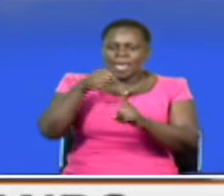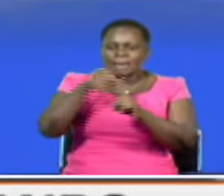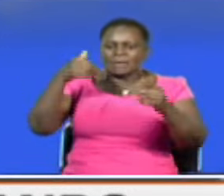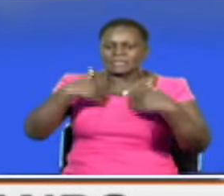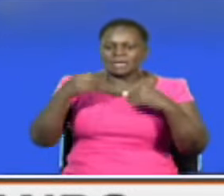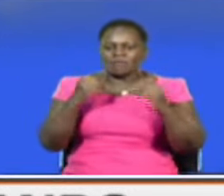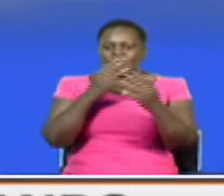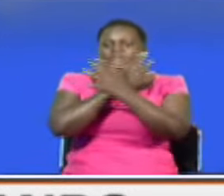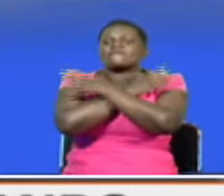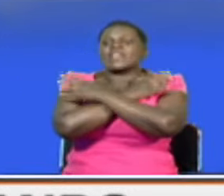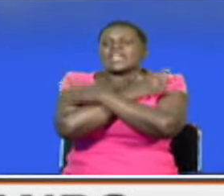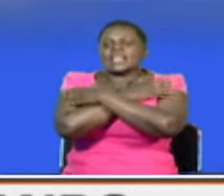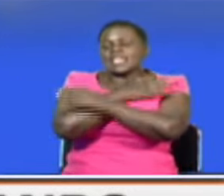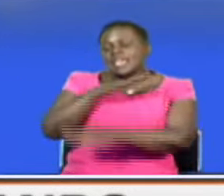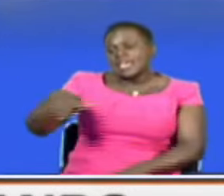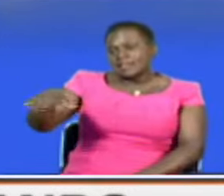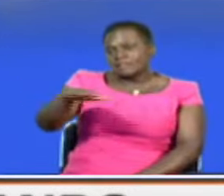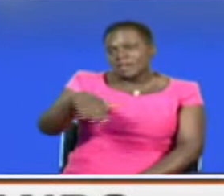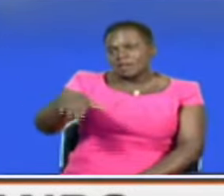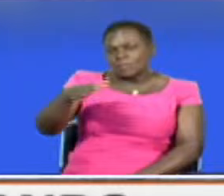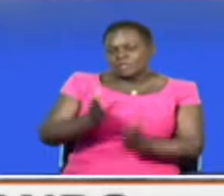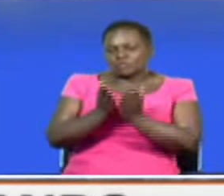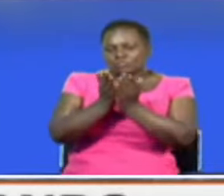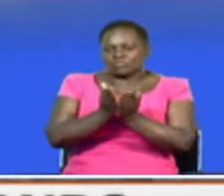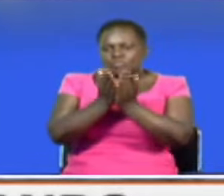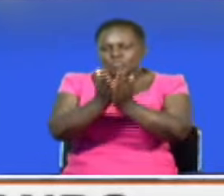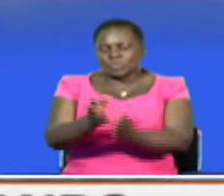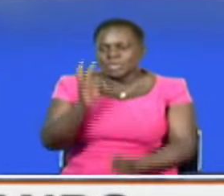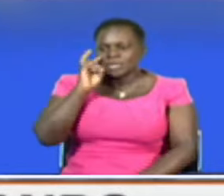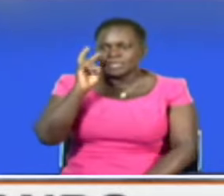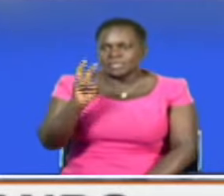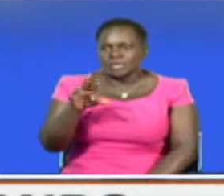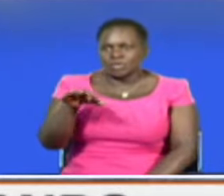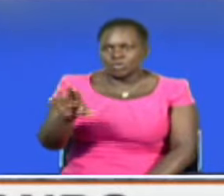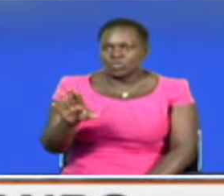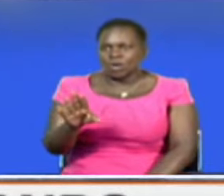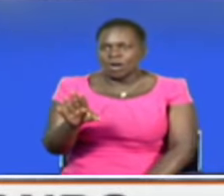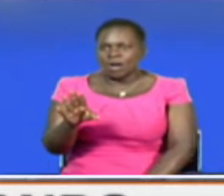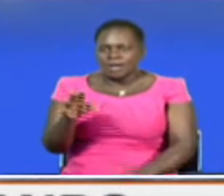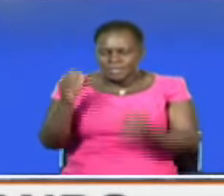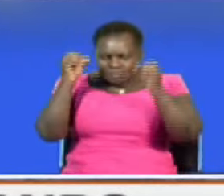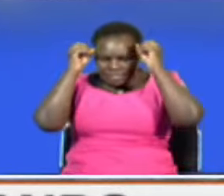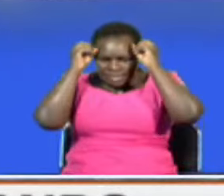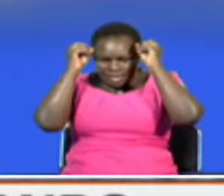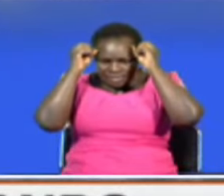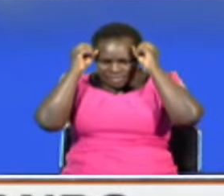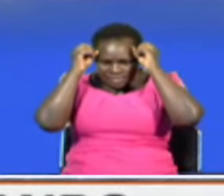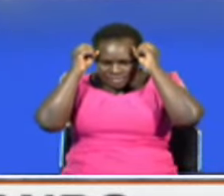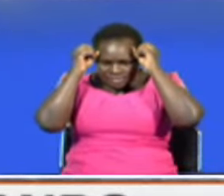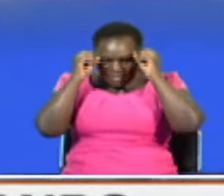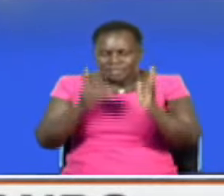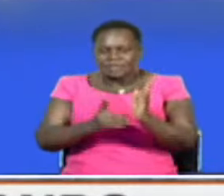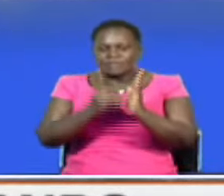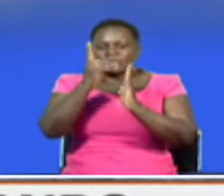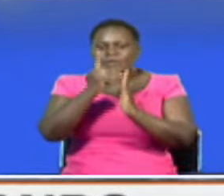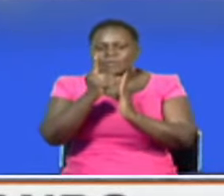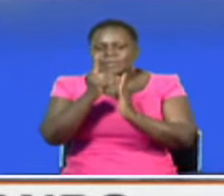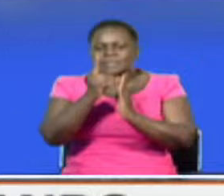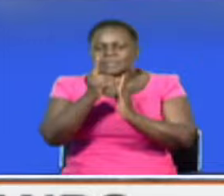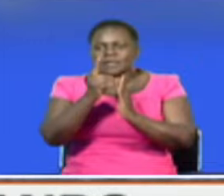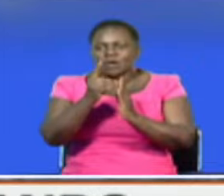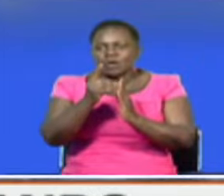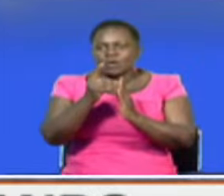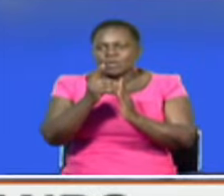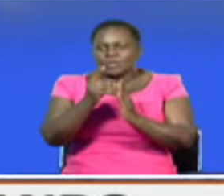and friendlier to the environment sea freight. Look at the operation and study the market, the developments, and respond to